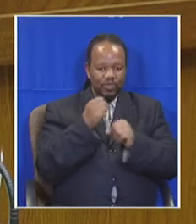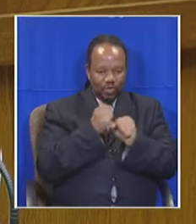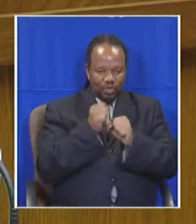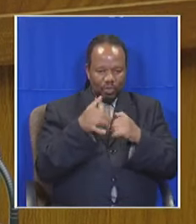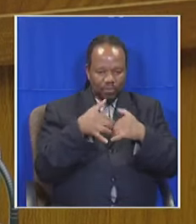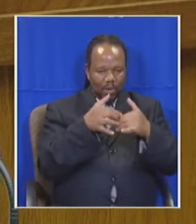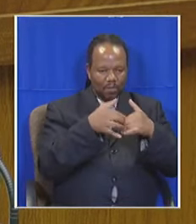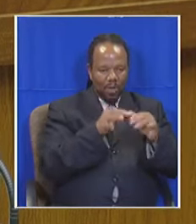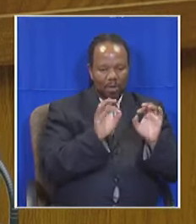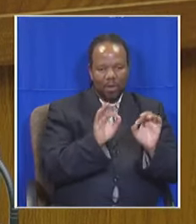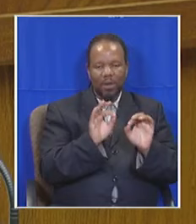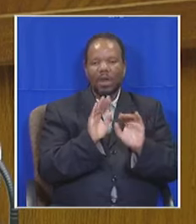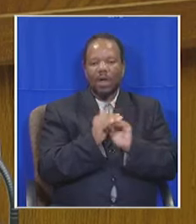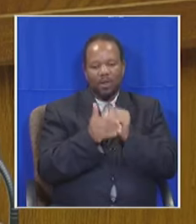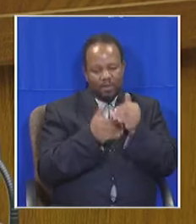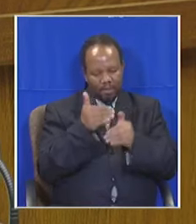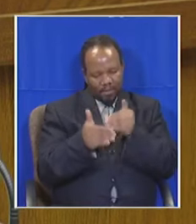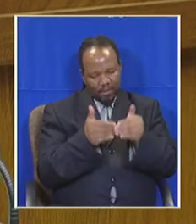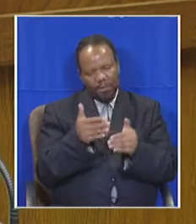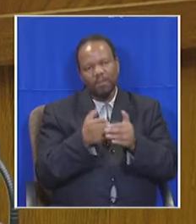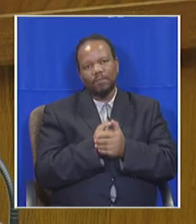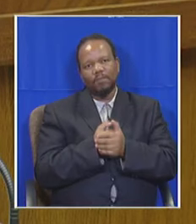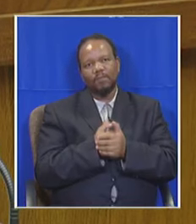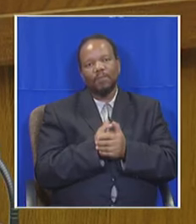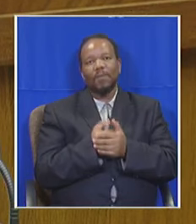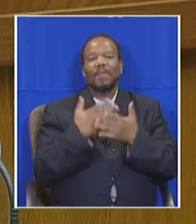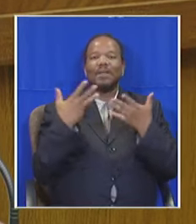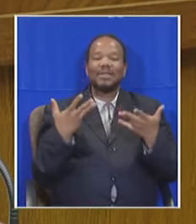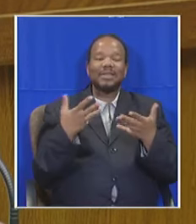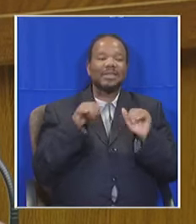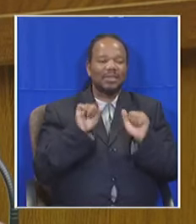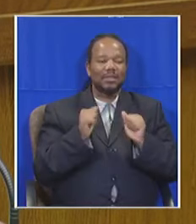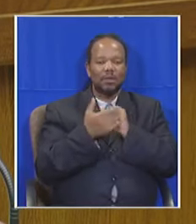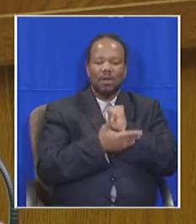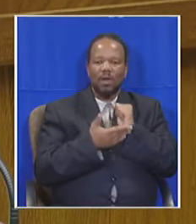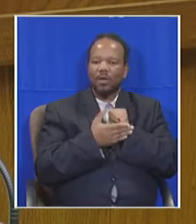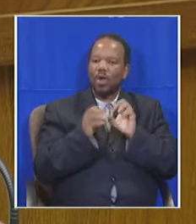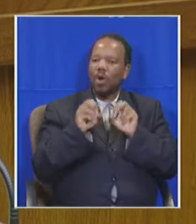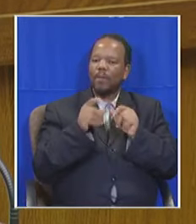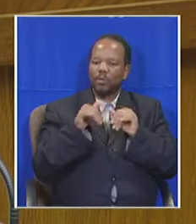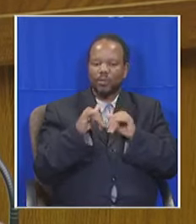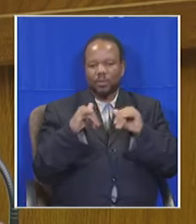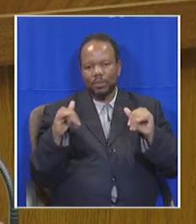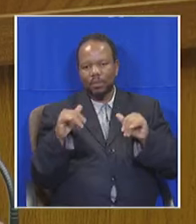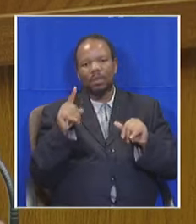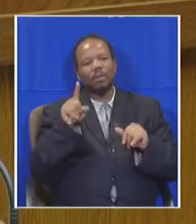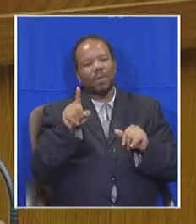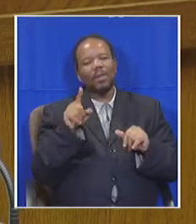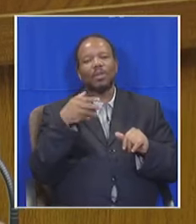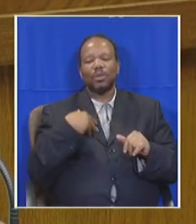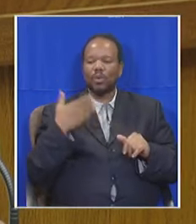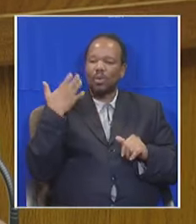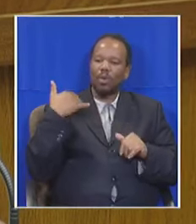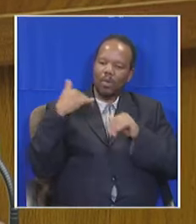Despite significant progresses, our country remains divided, with opportunities still shaped by the legacy of apartheid, in